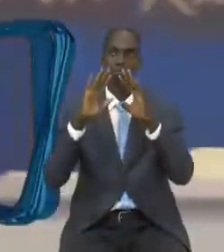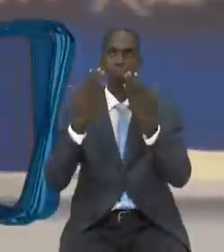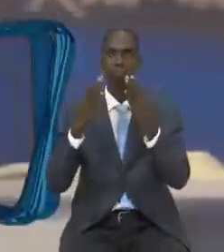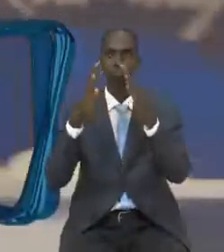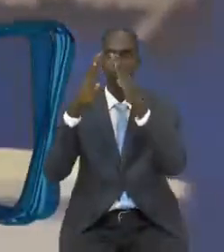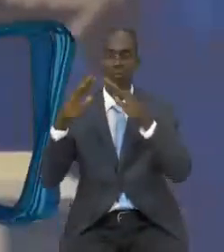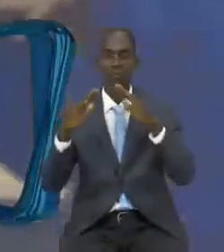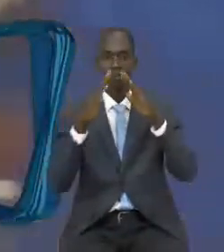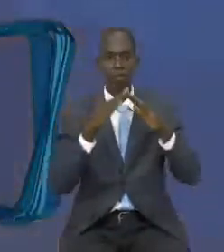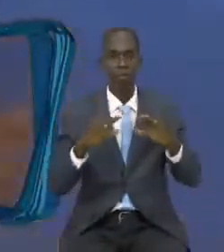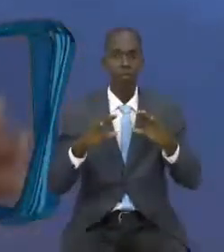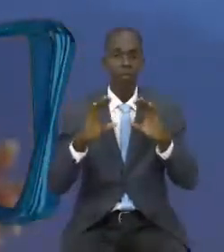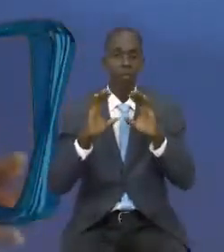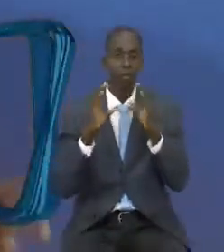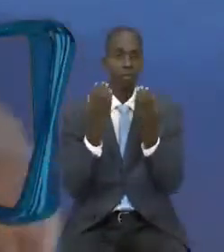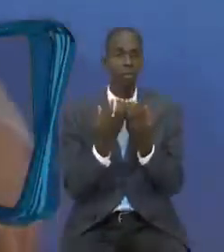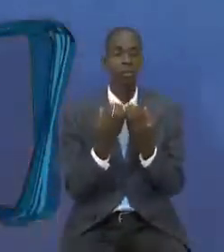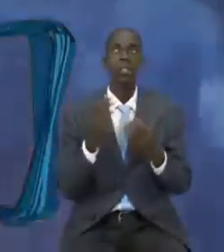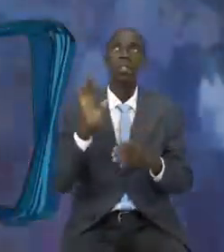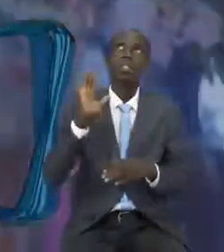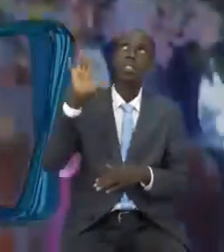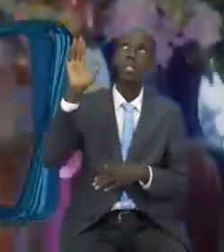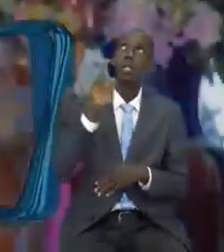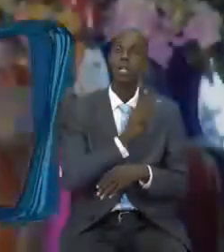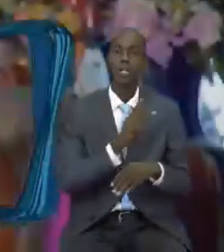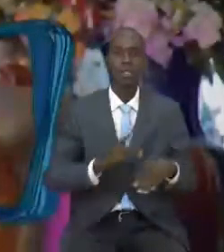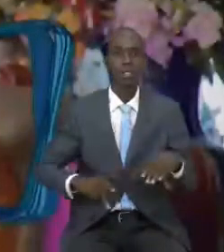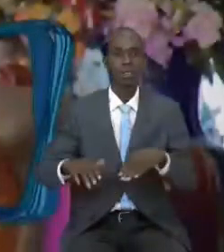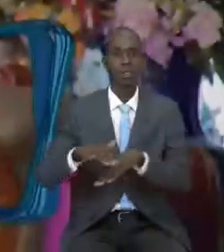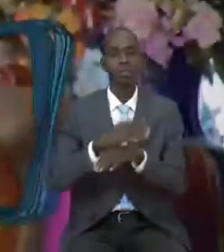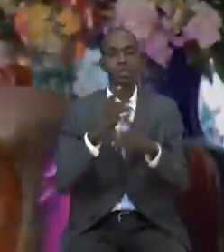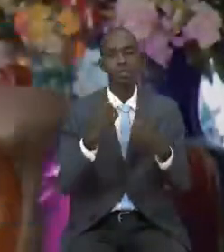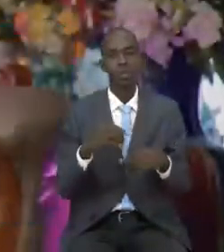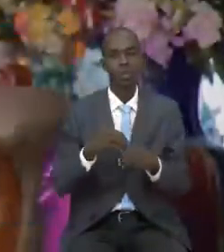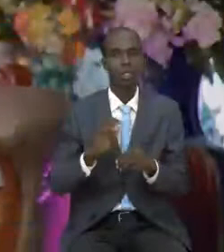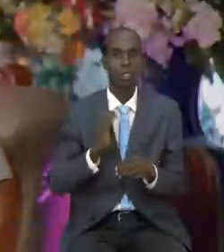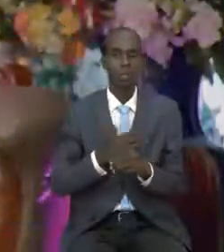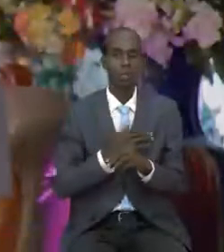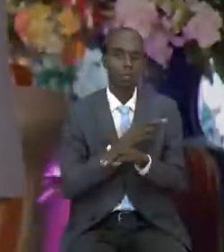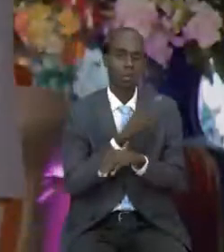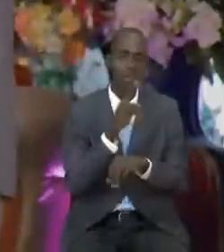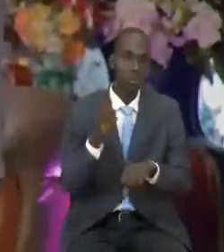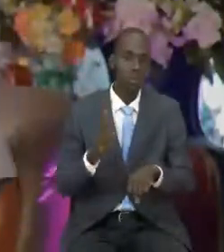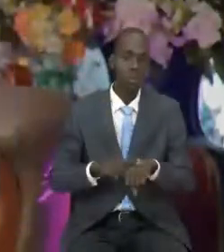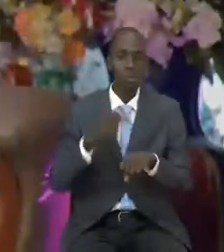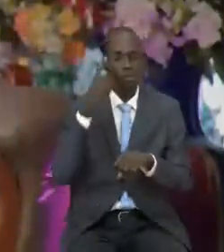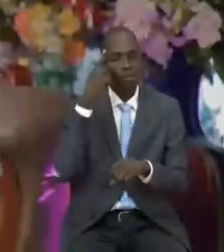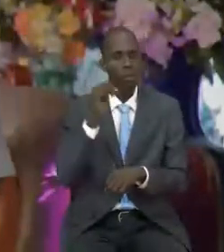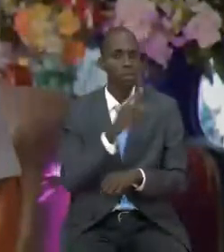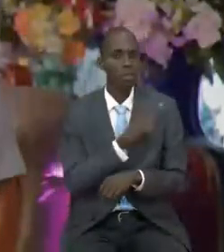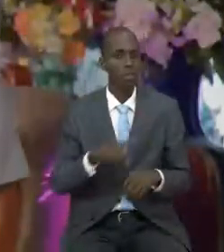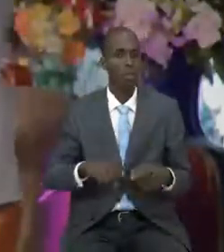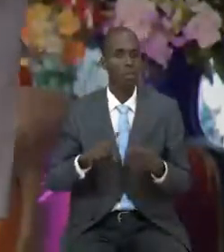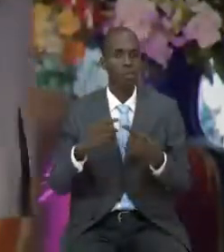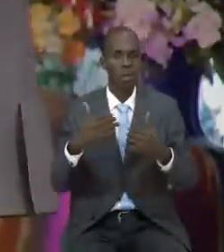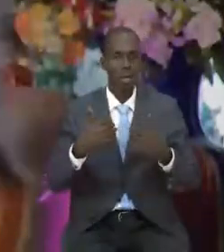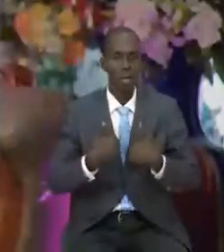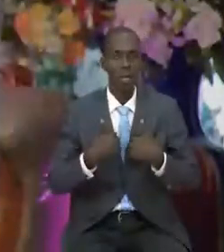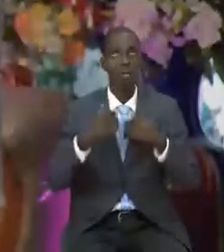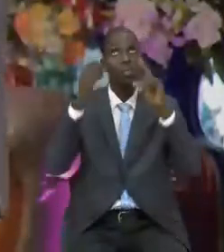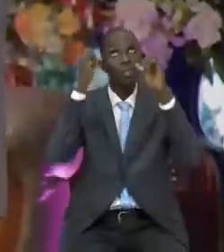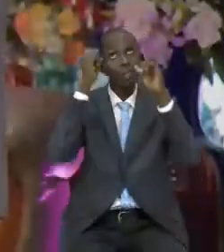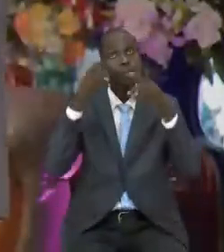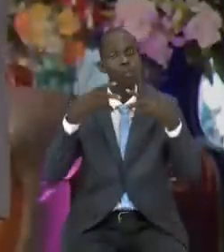thy kingdom come. In our nation, for the Lord to have his way in our